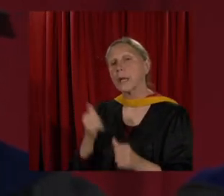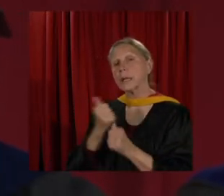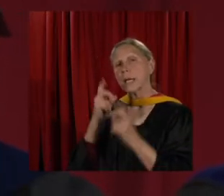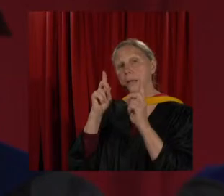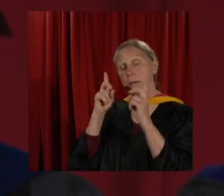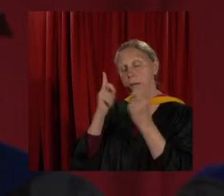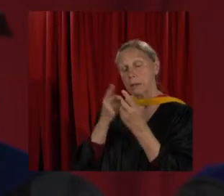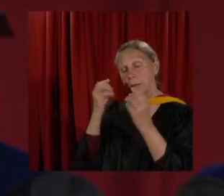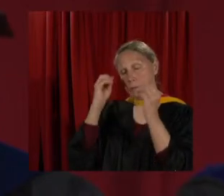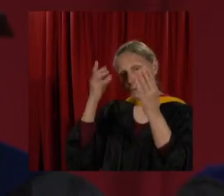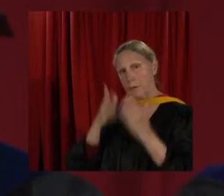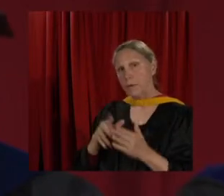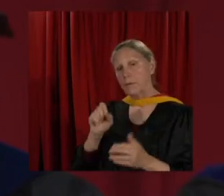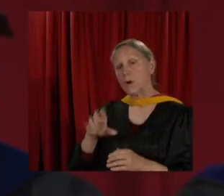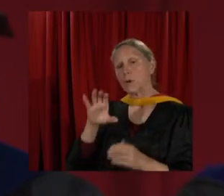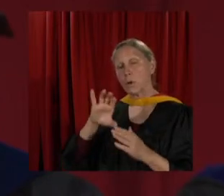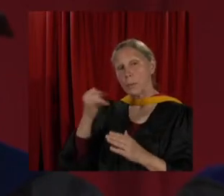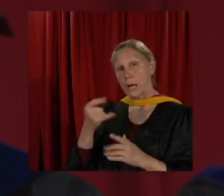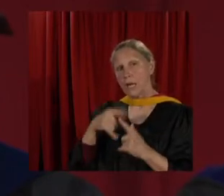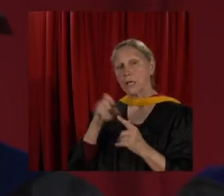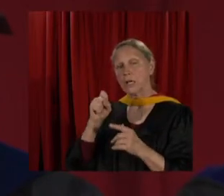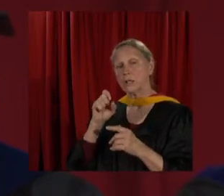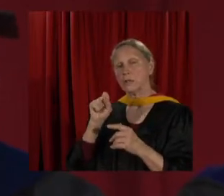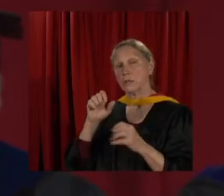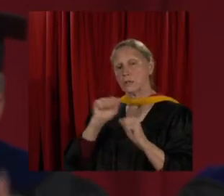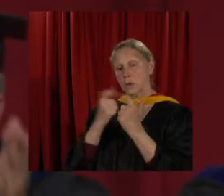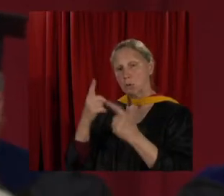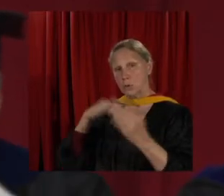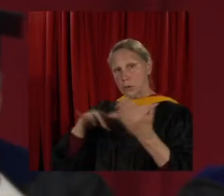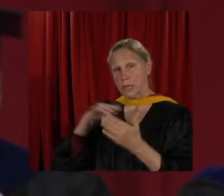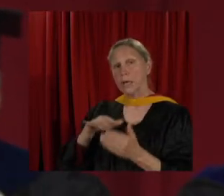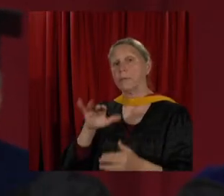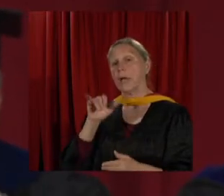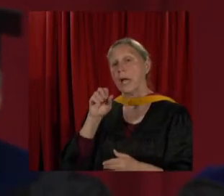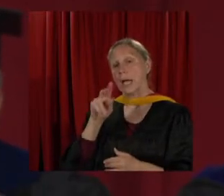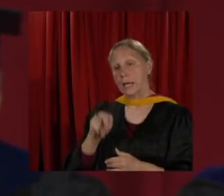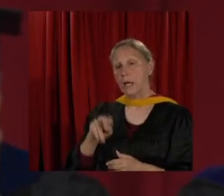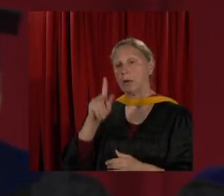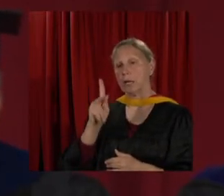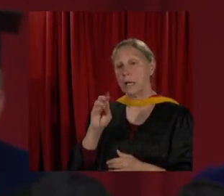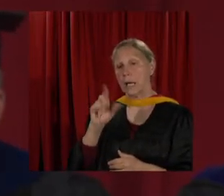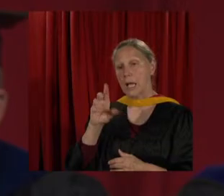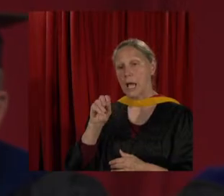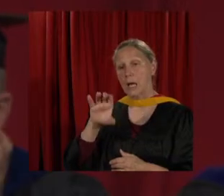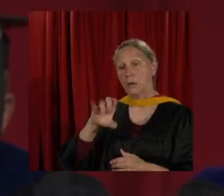Associate Dean and Professor of Criminology and Sociology, Anya Zajicek.